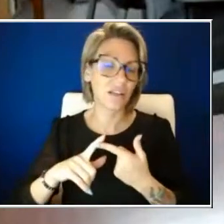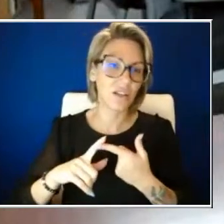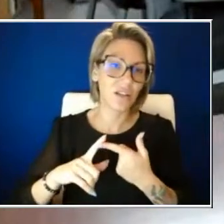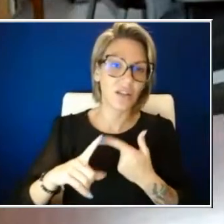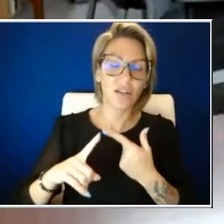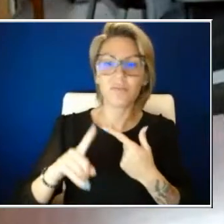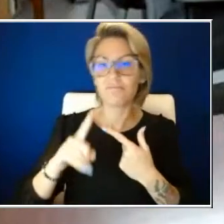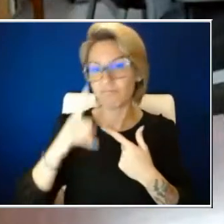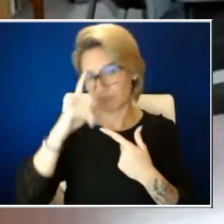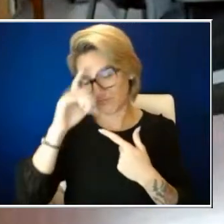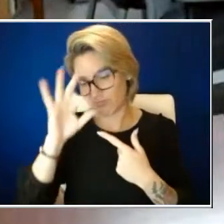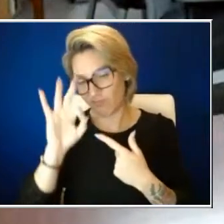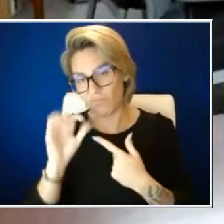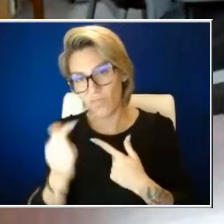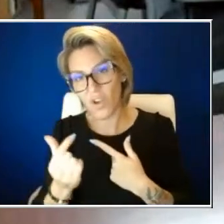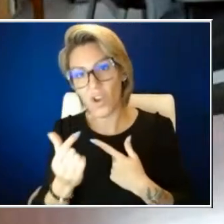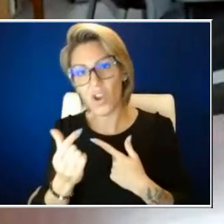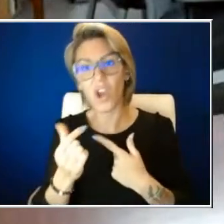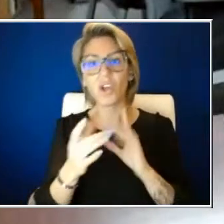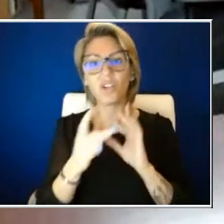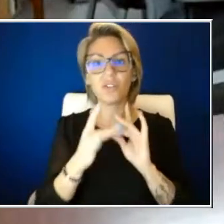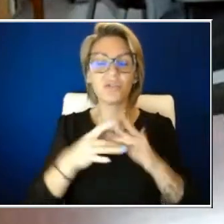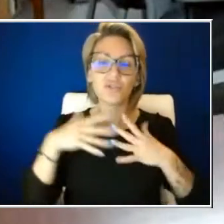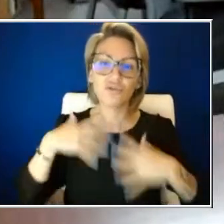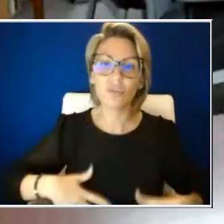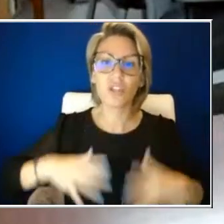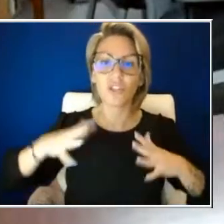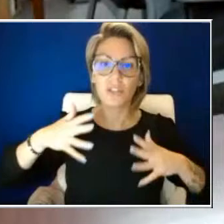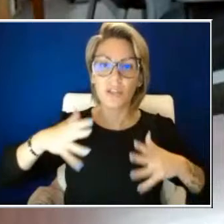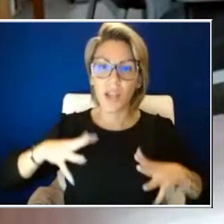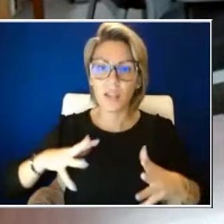data regarding depression and anxiety that can